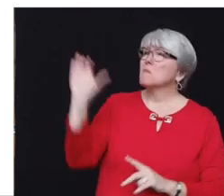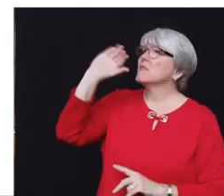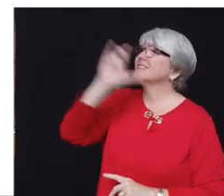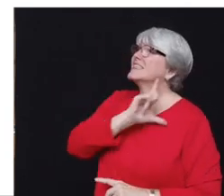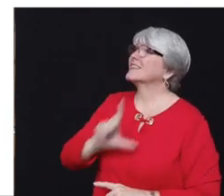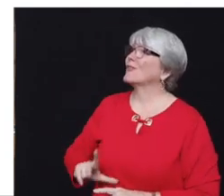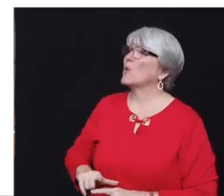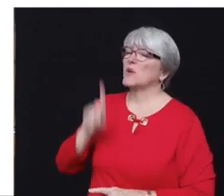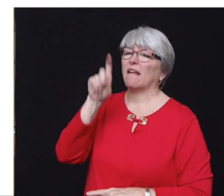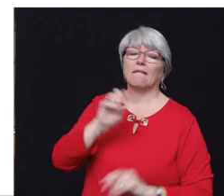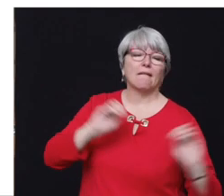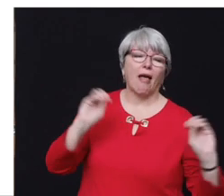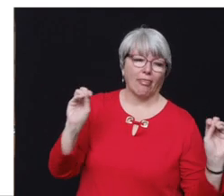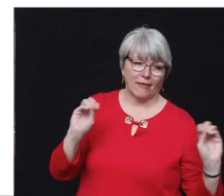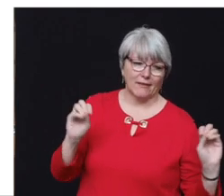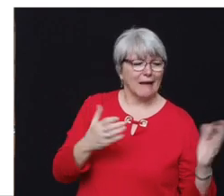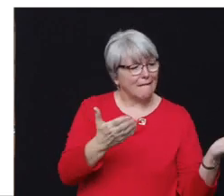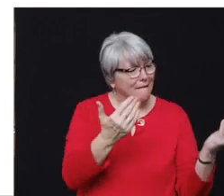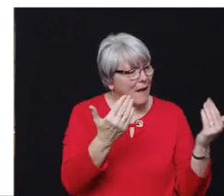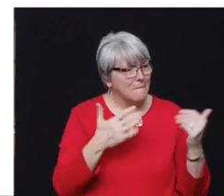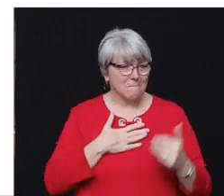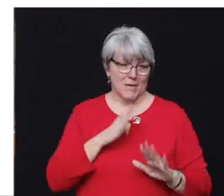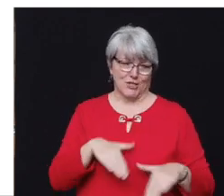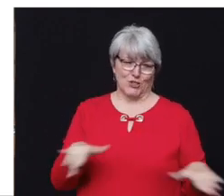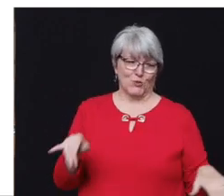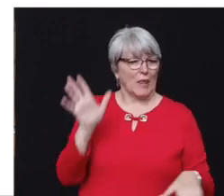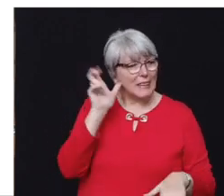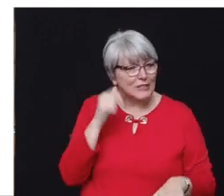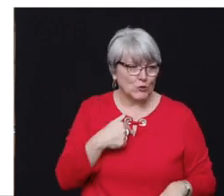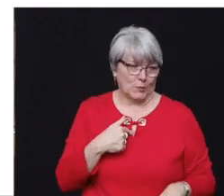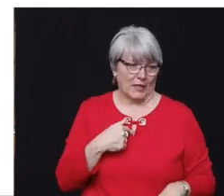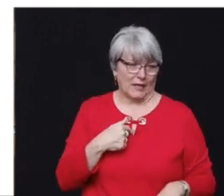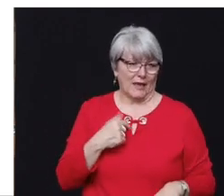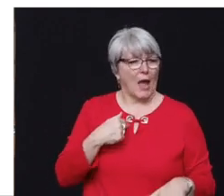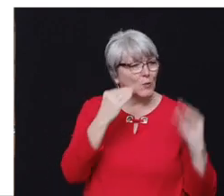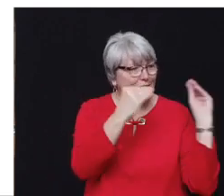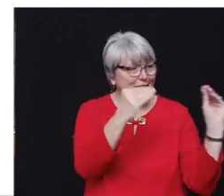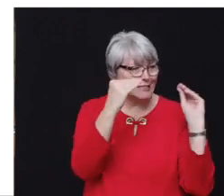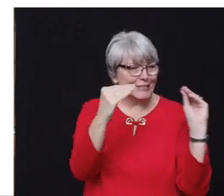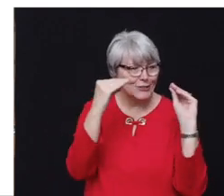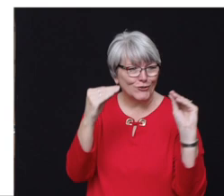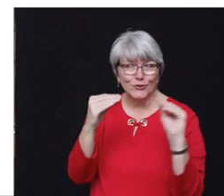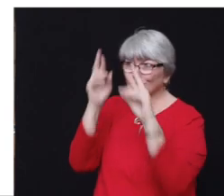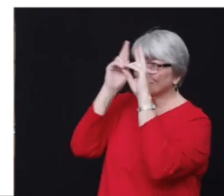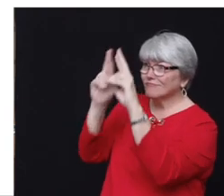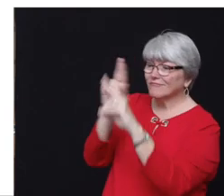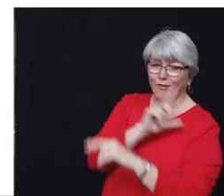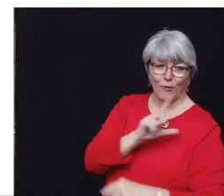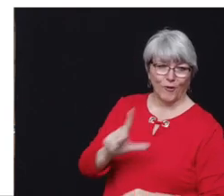good thing. Come, my children, listen to me. I will teach you the fear of the Lord.